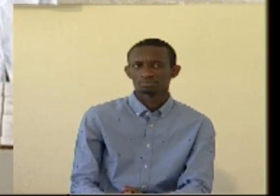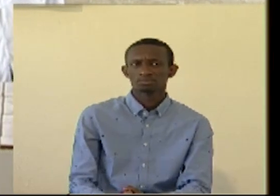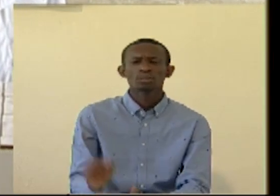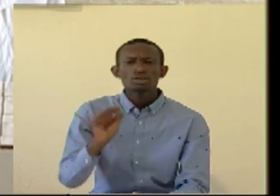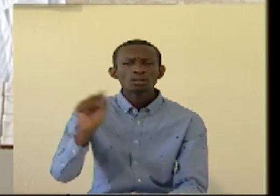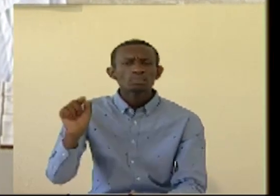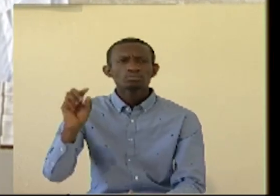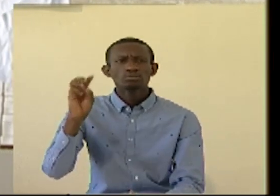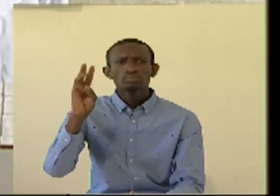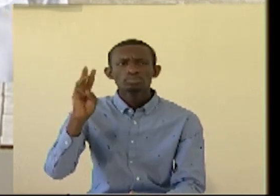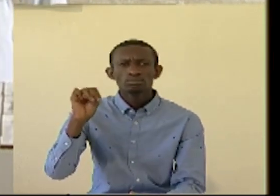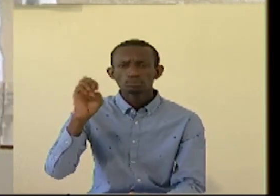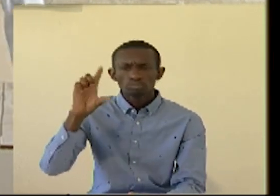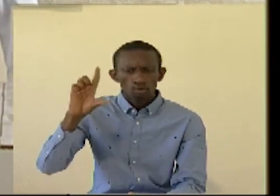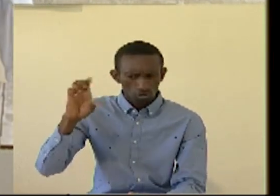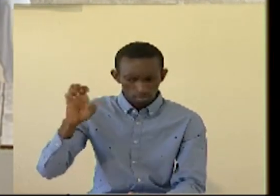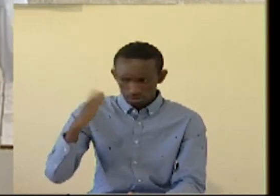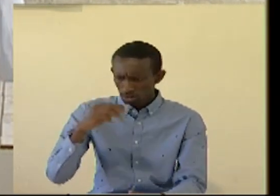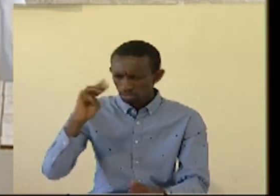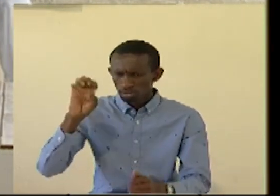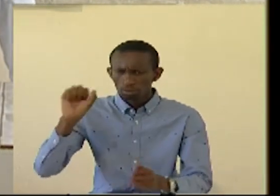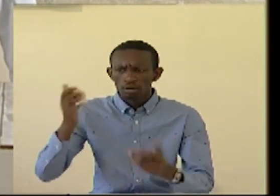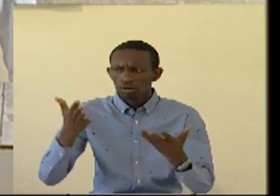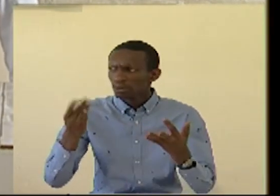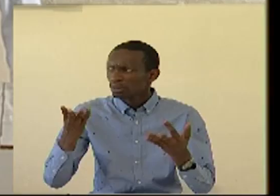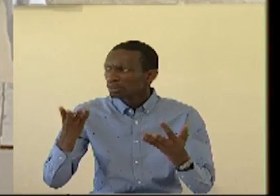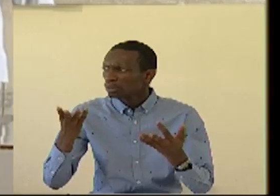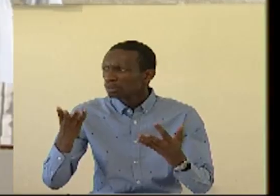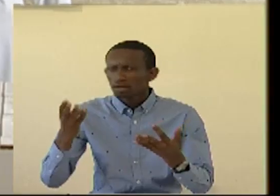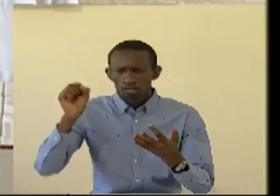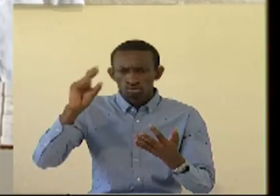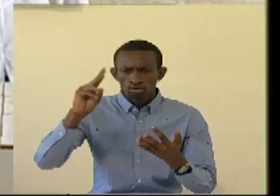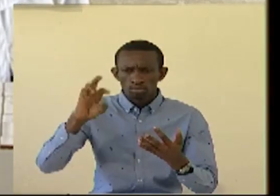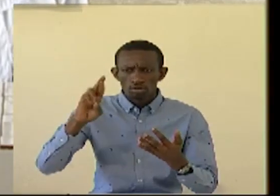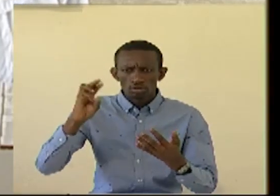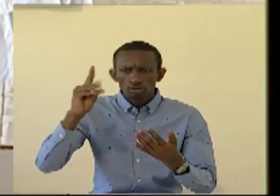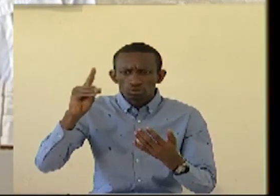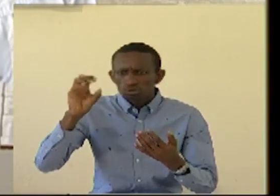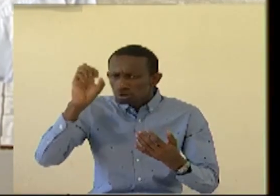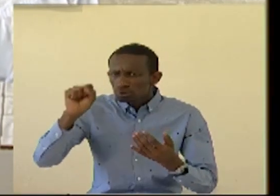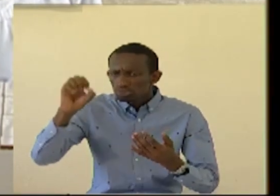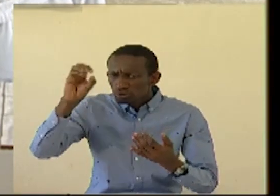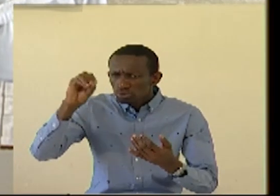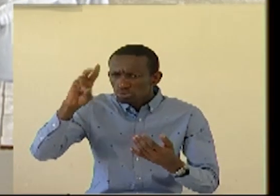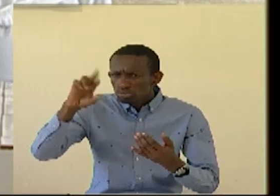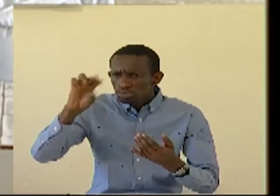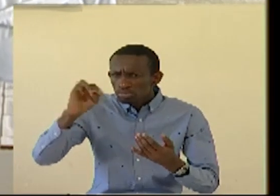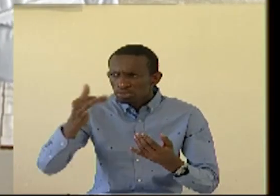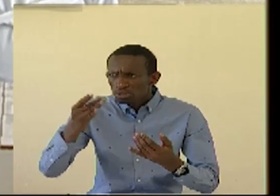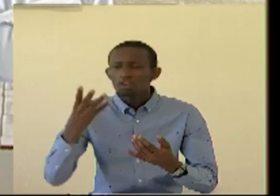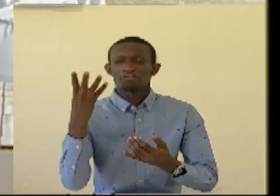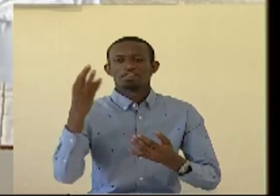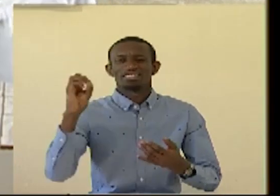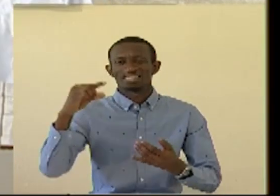the molar mass. Molar mass for sodium hydroxide, it is 40 grams per mole. 40 grams per mole. And